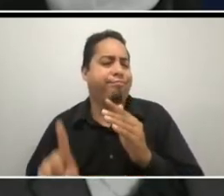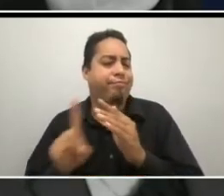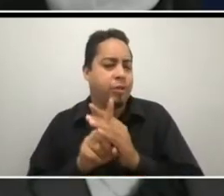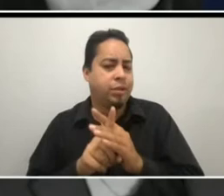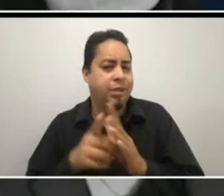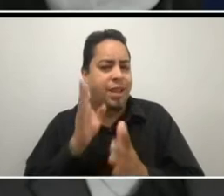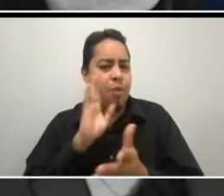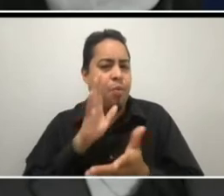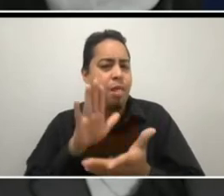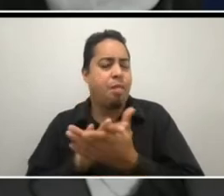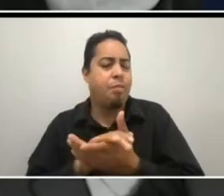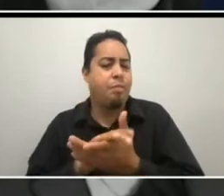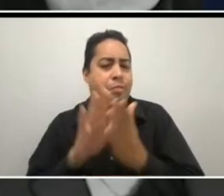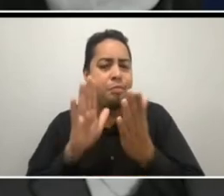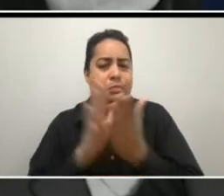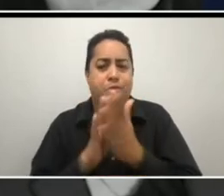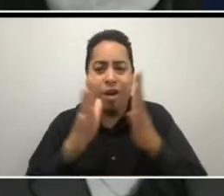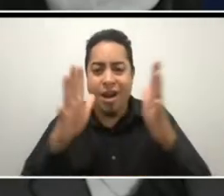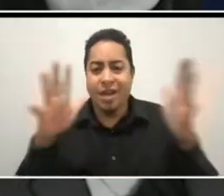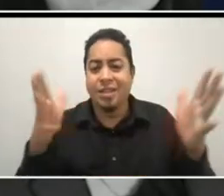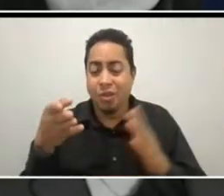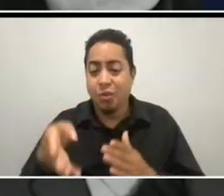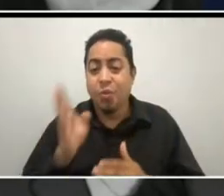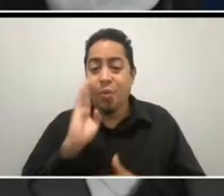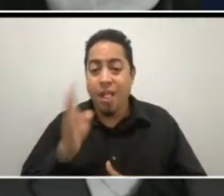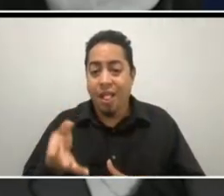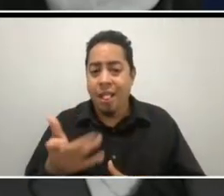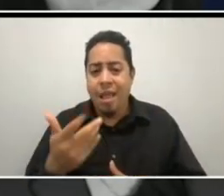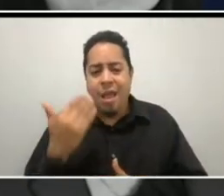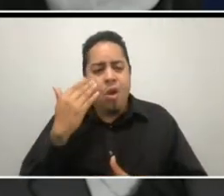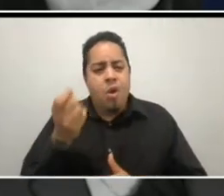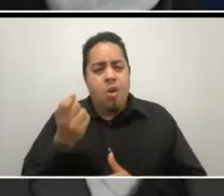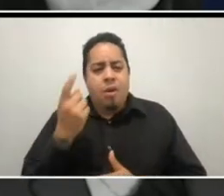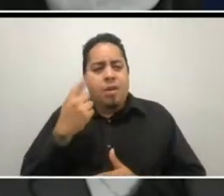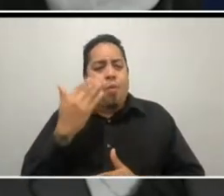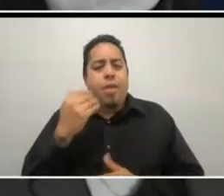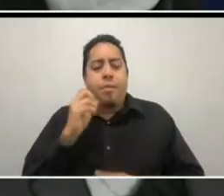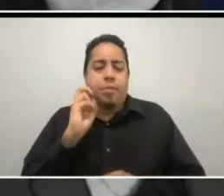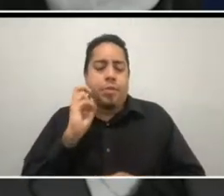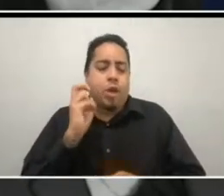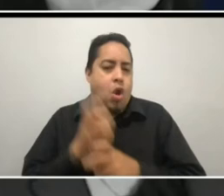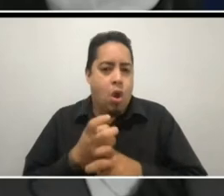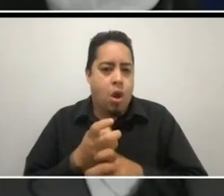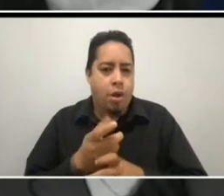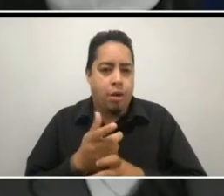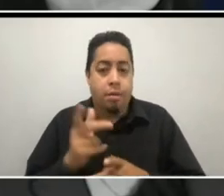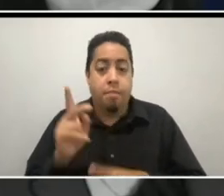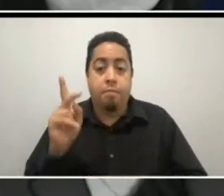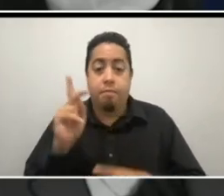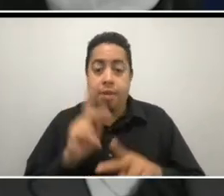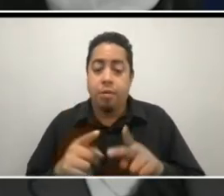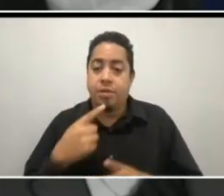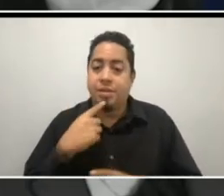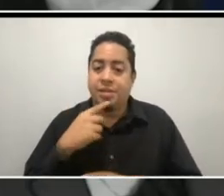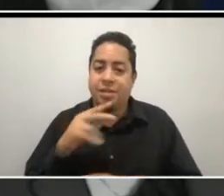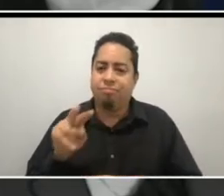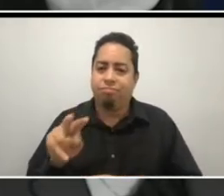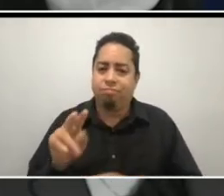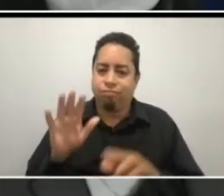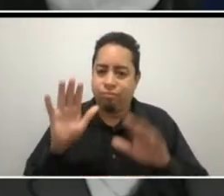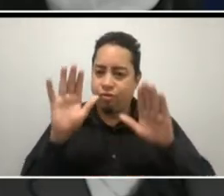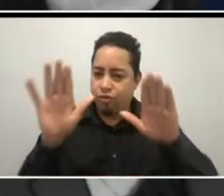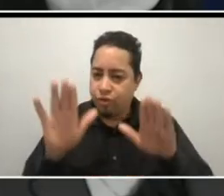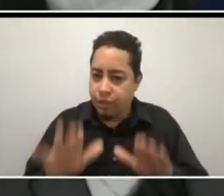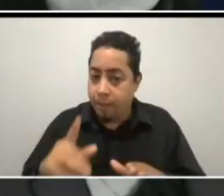know, they've made it so hard. They will be praised. People will say, great, because that's what